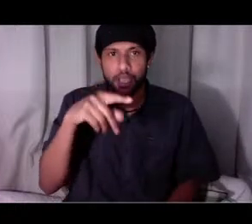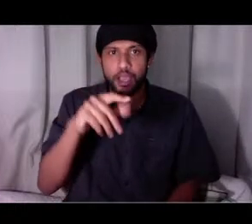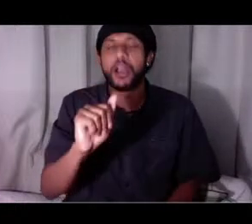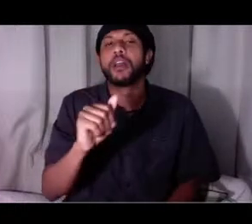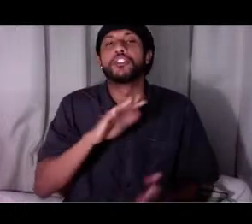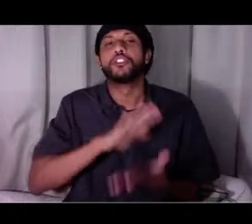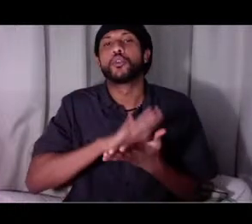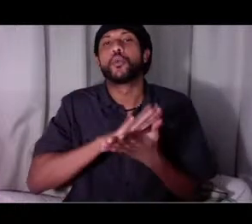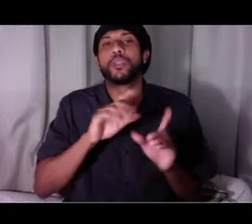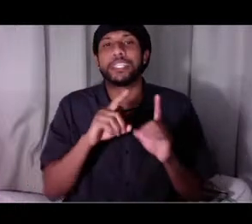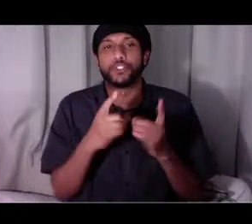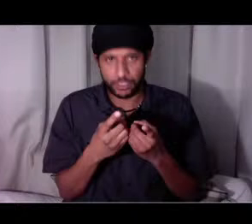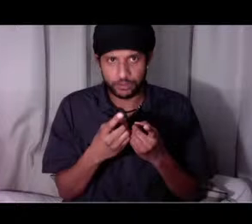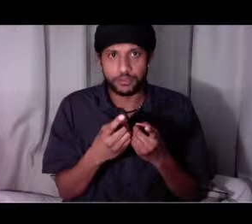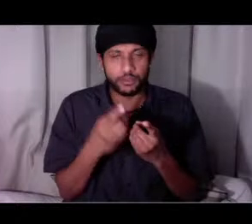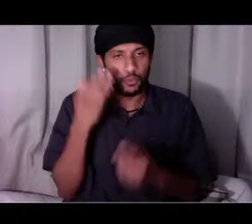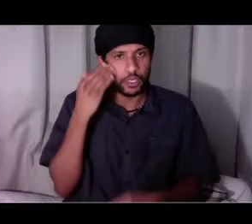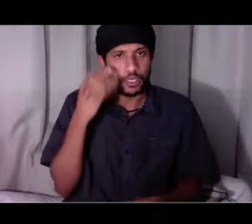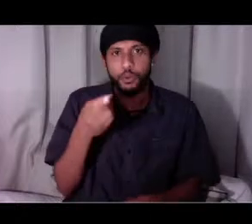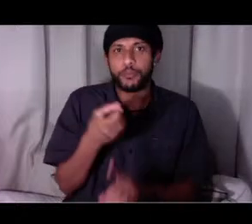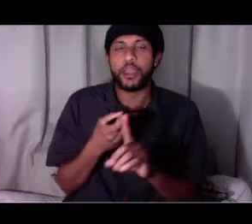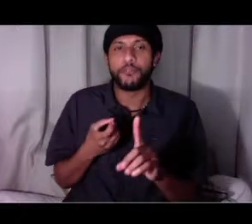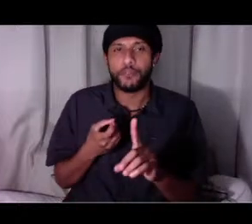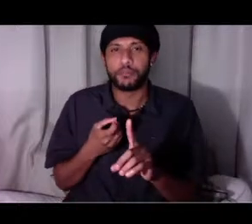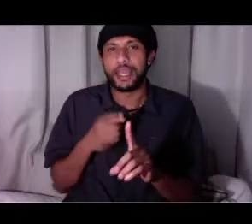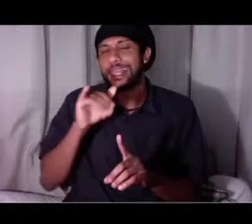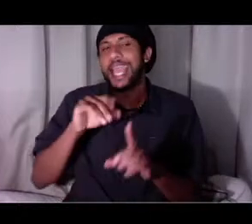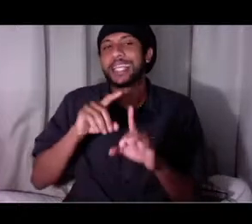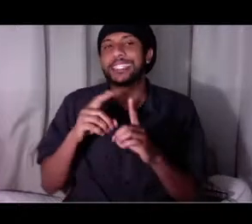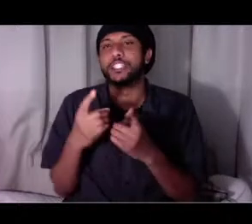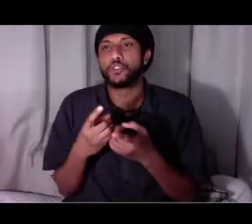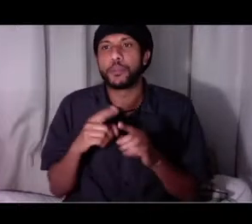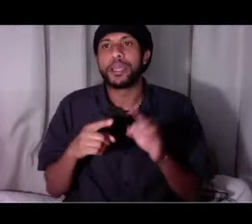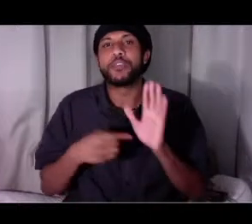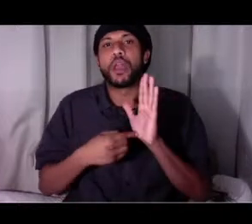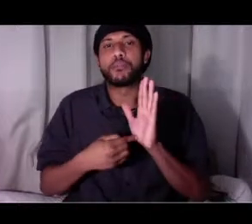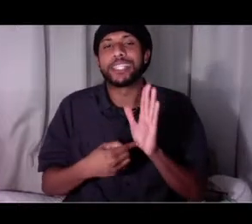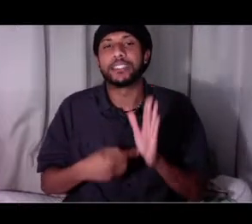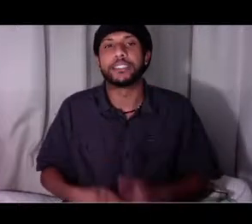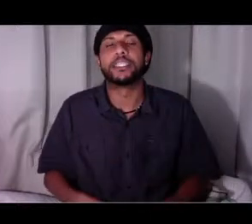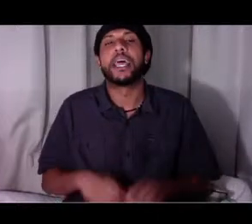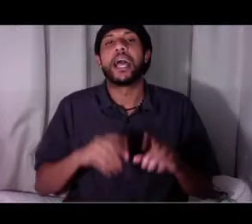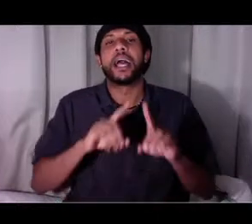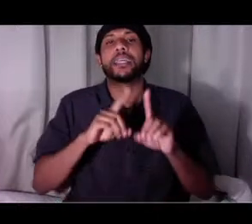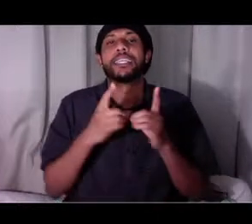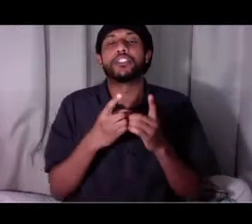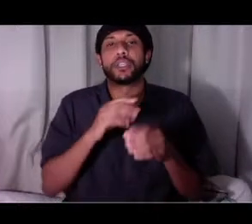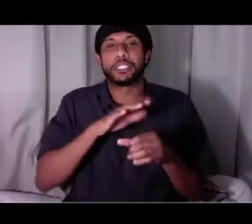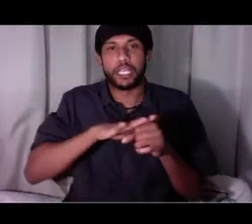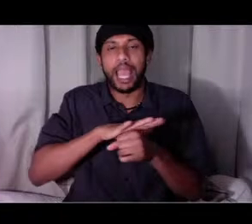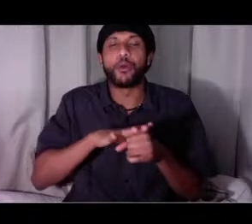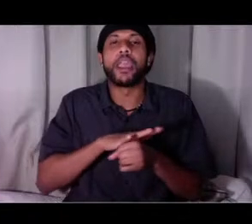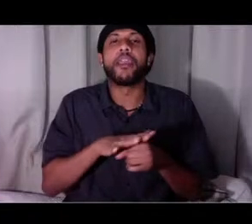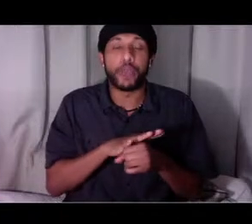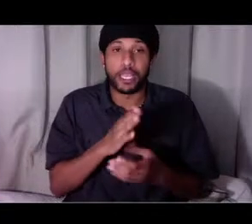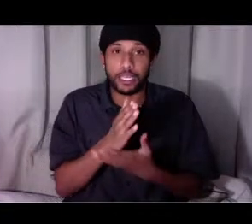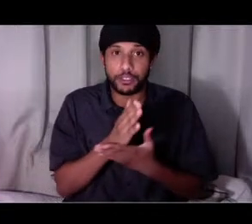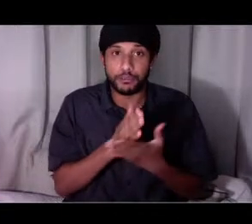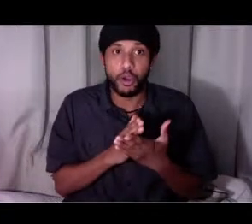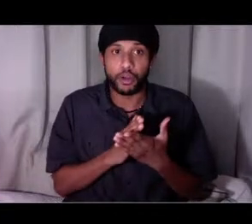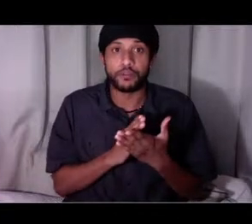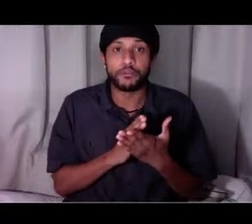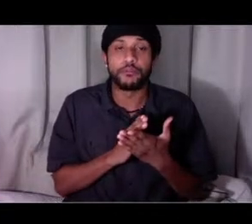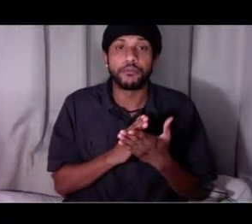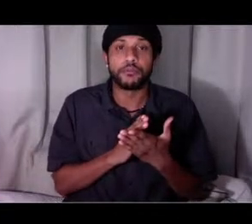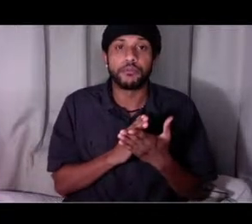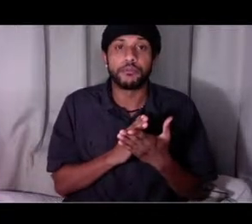District we know Mr snellings well from his time obviously with our district but he represents uh a district that's within our area and certainly part of cro so I